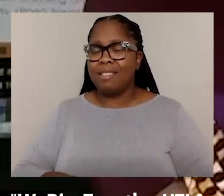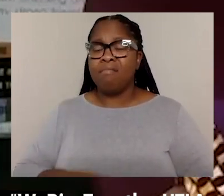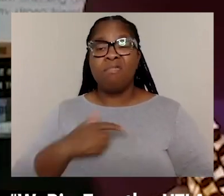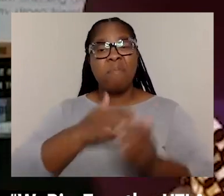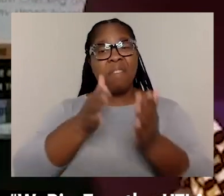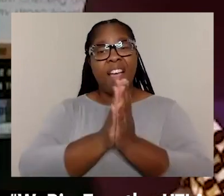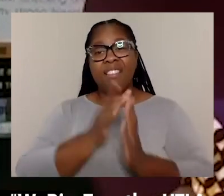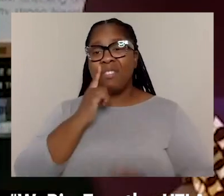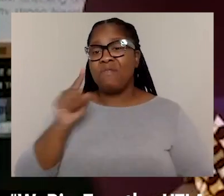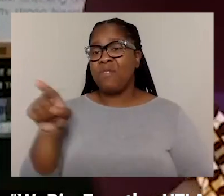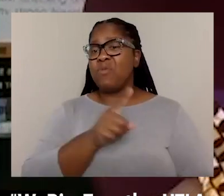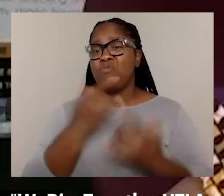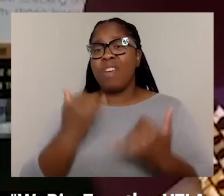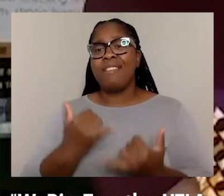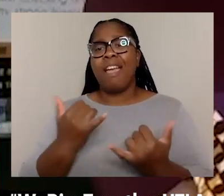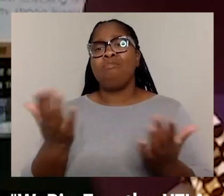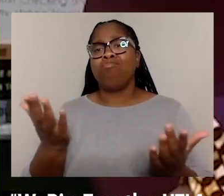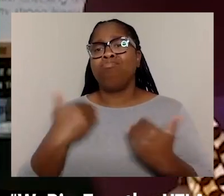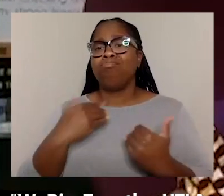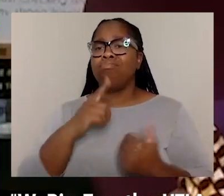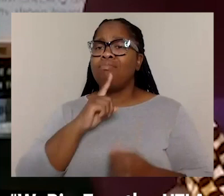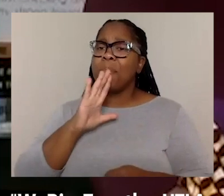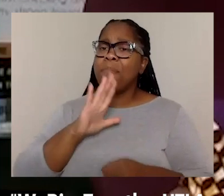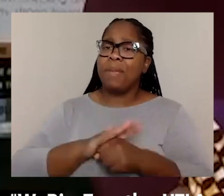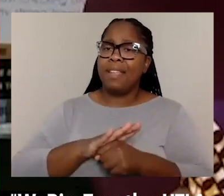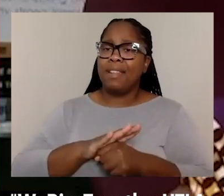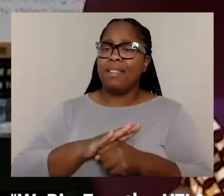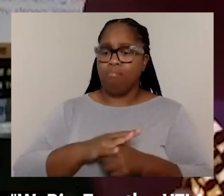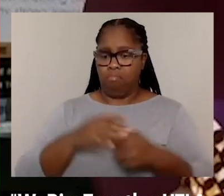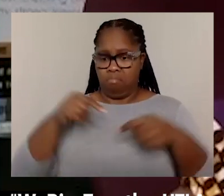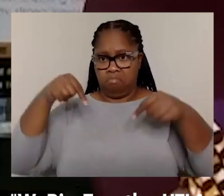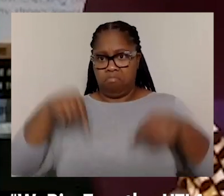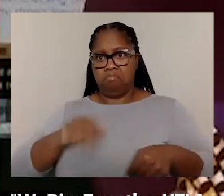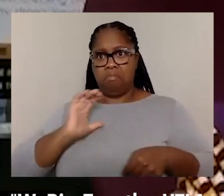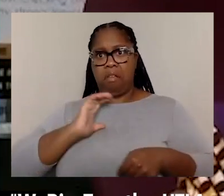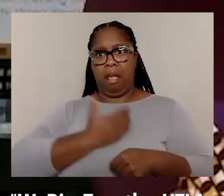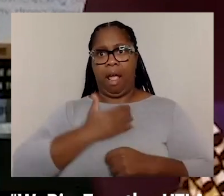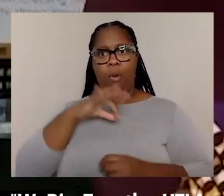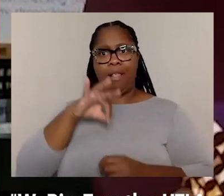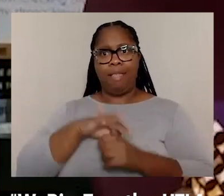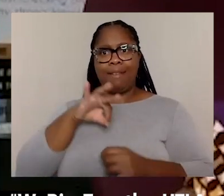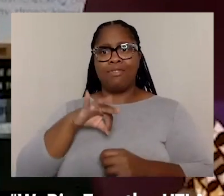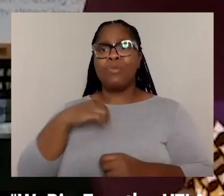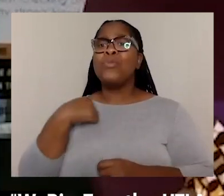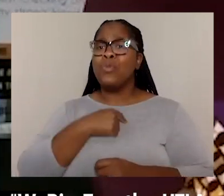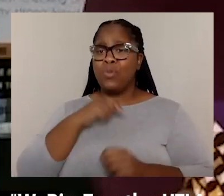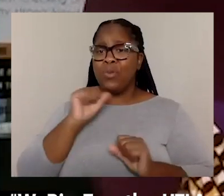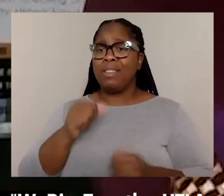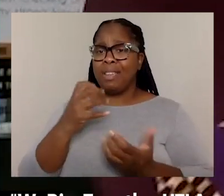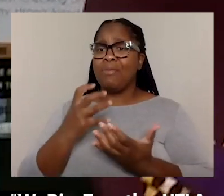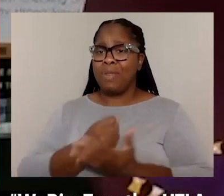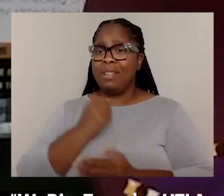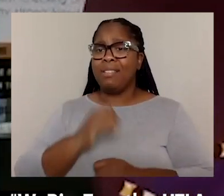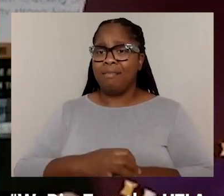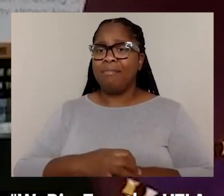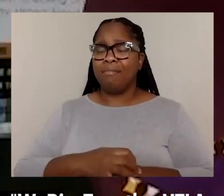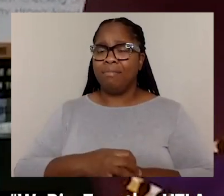to commit. This is our election to win.